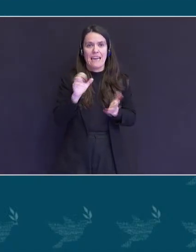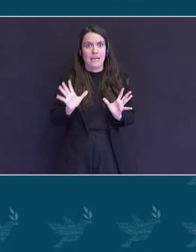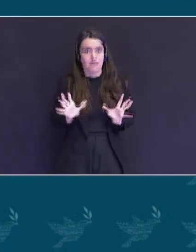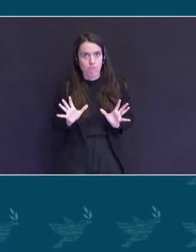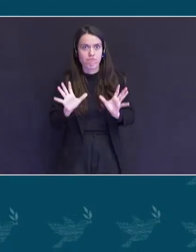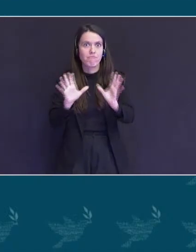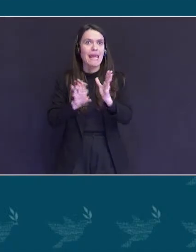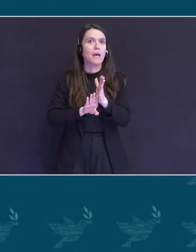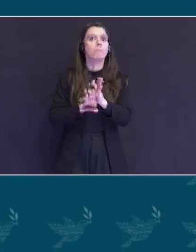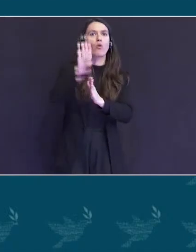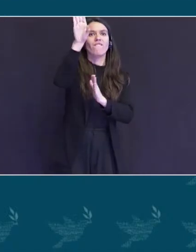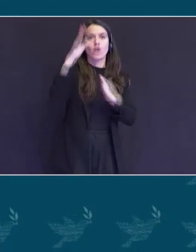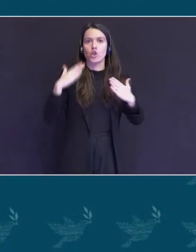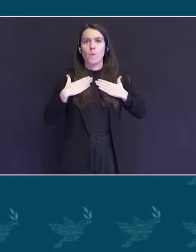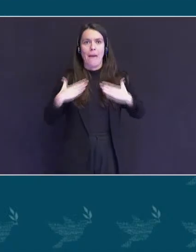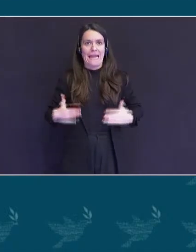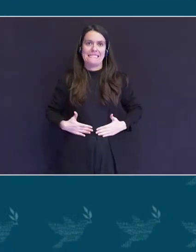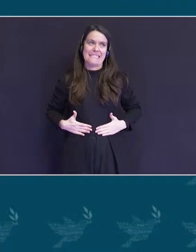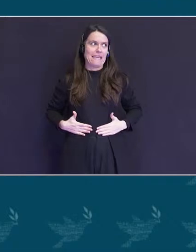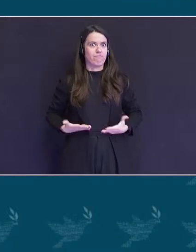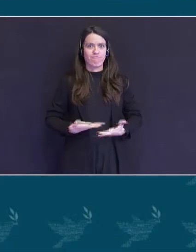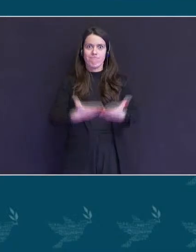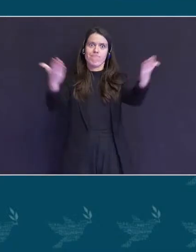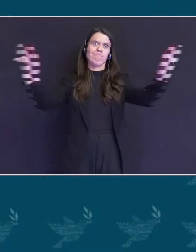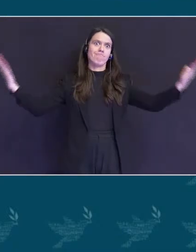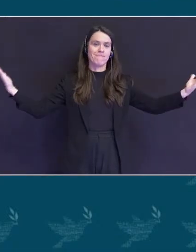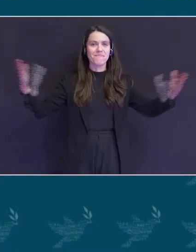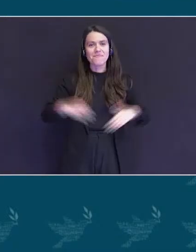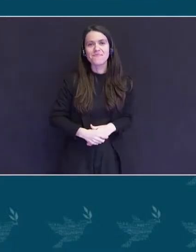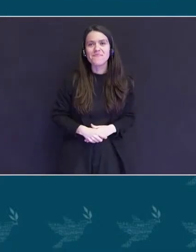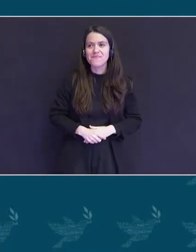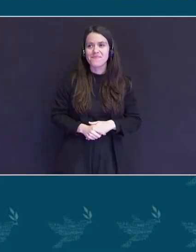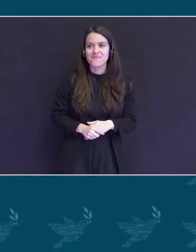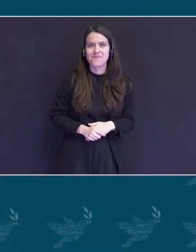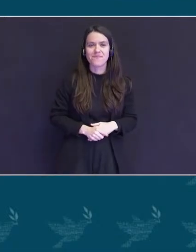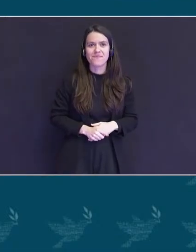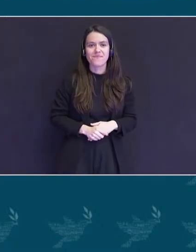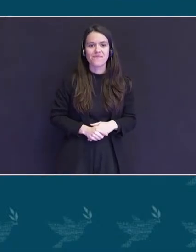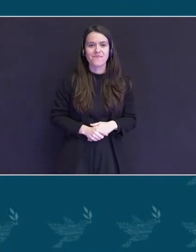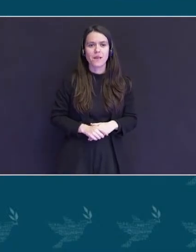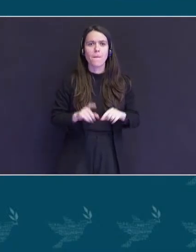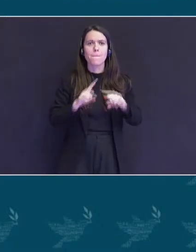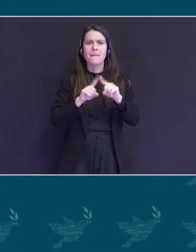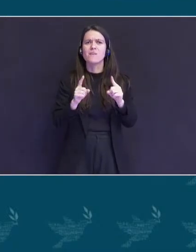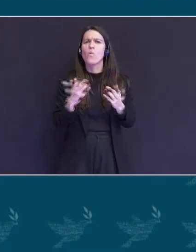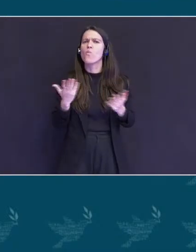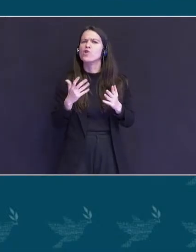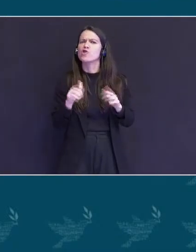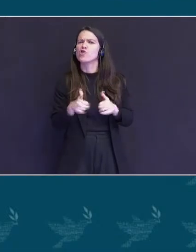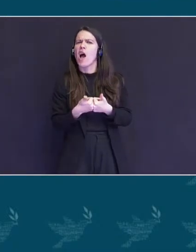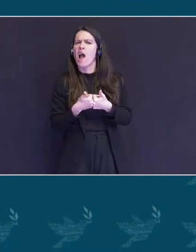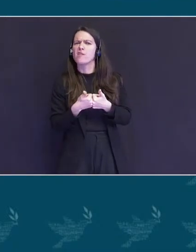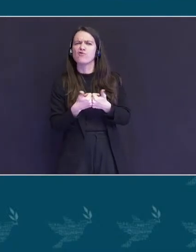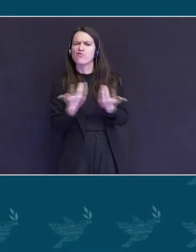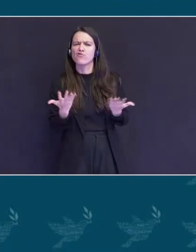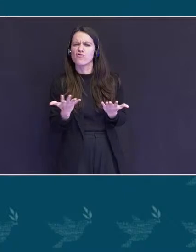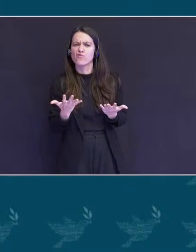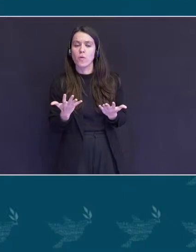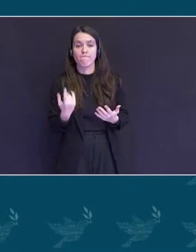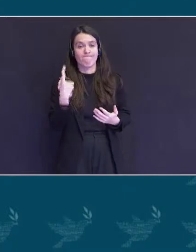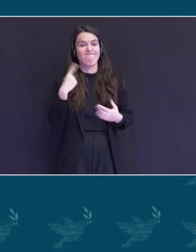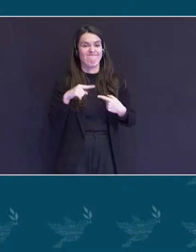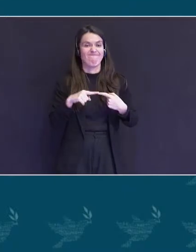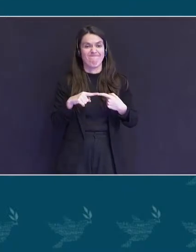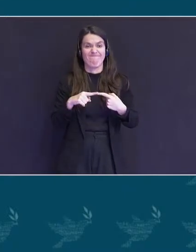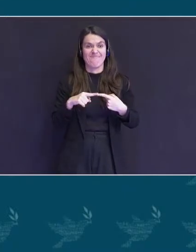the humanity. But what is the main challenge? The first one is the challenge